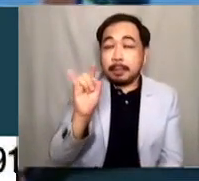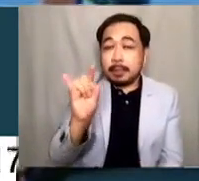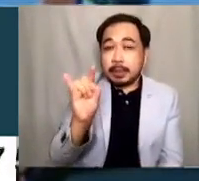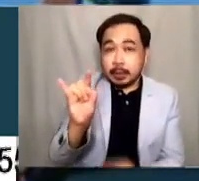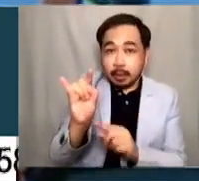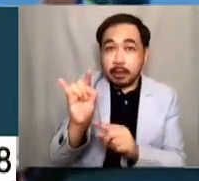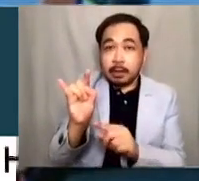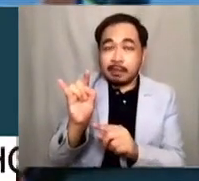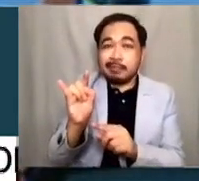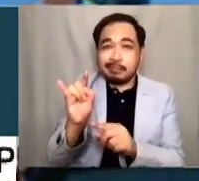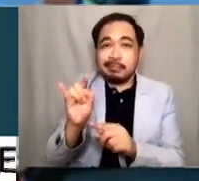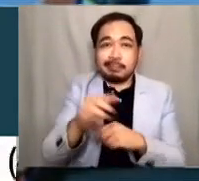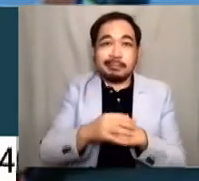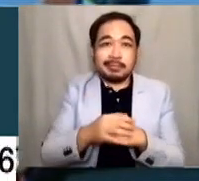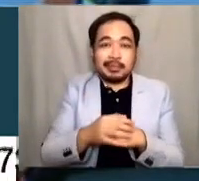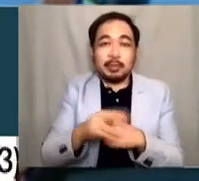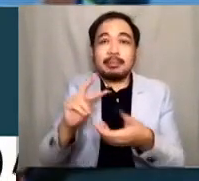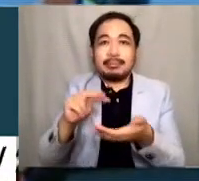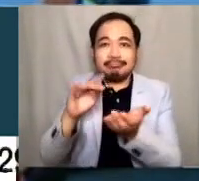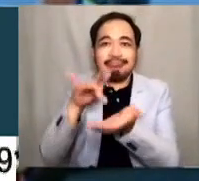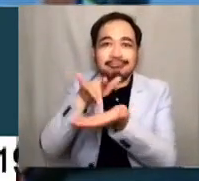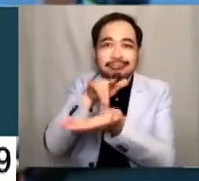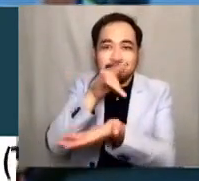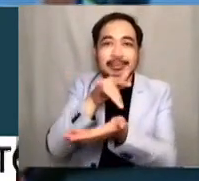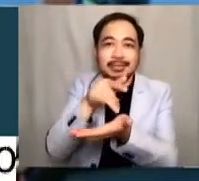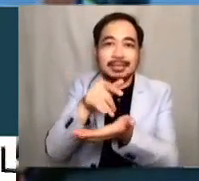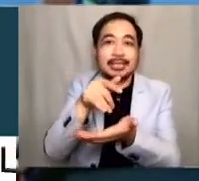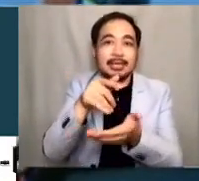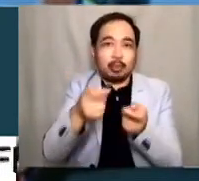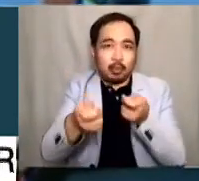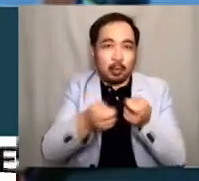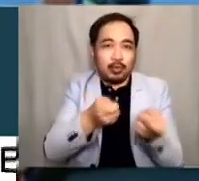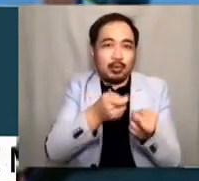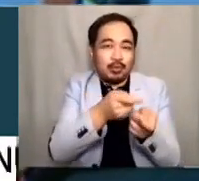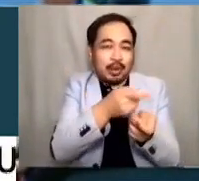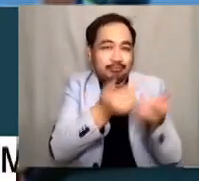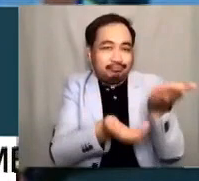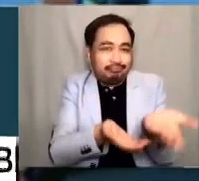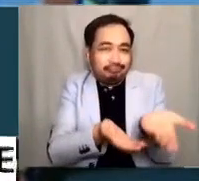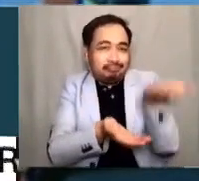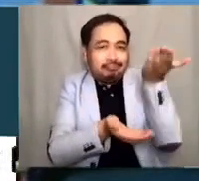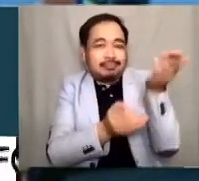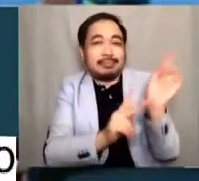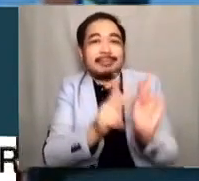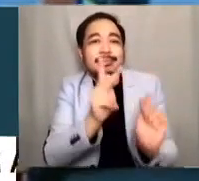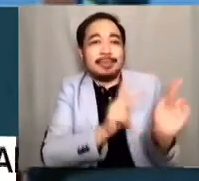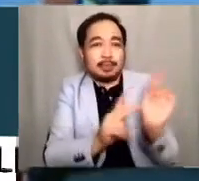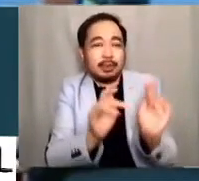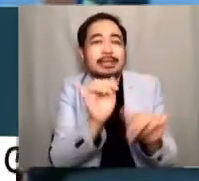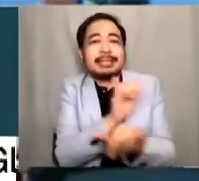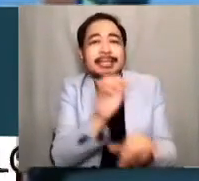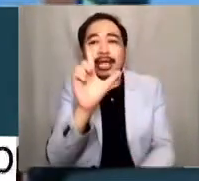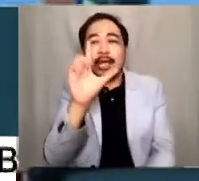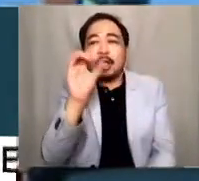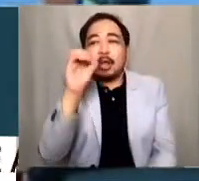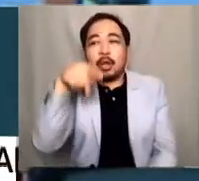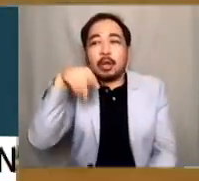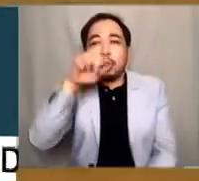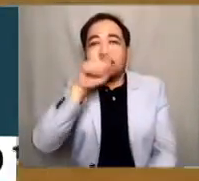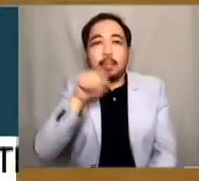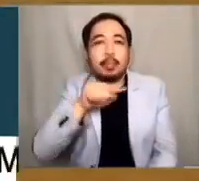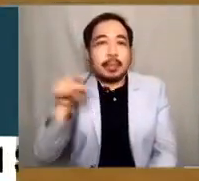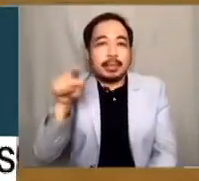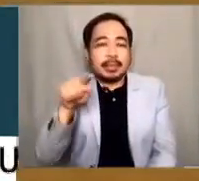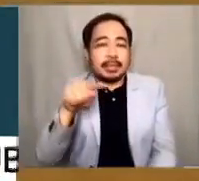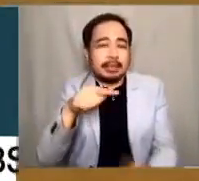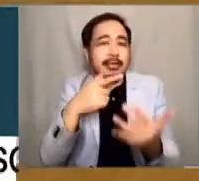of oligarchs like the Lopezes, who use their media outlets in their battles with political